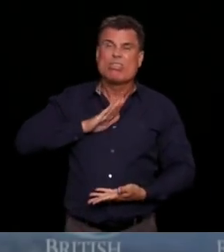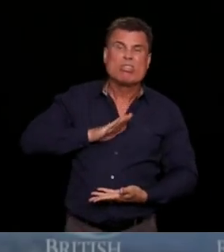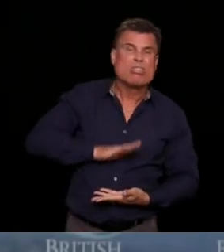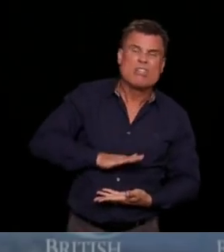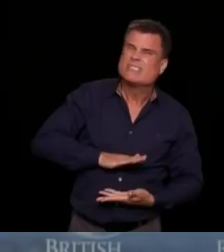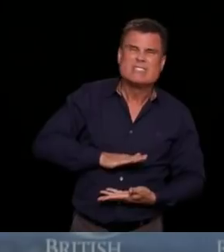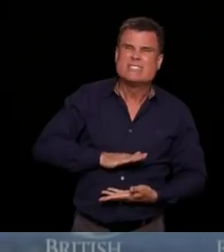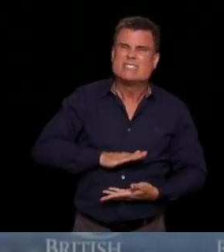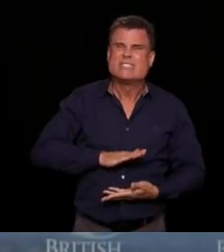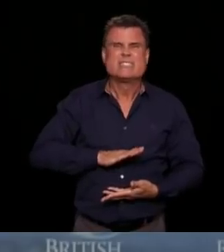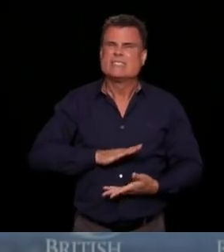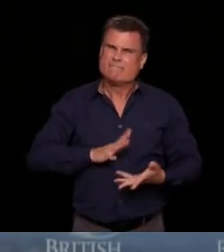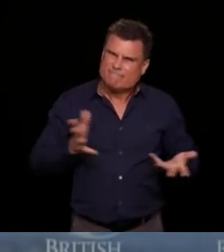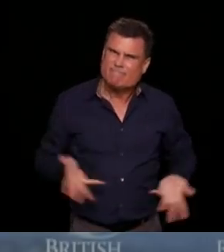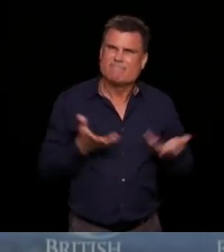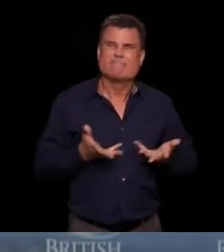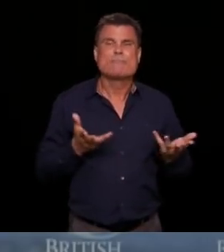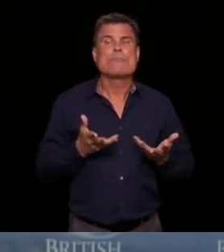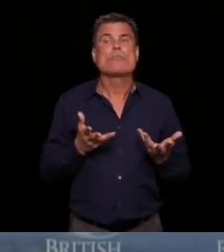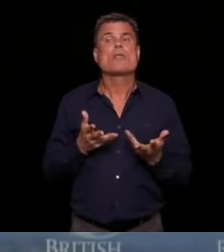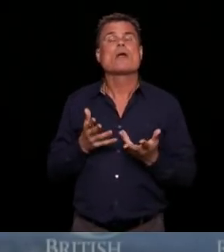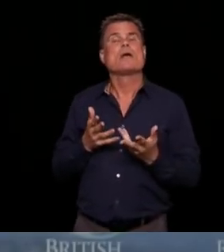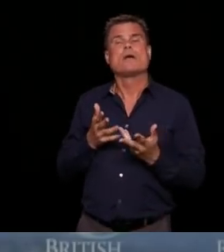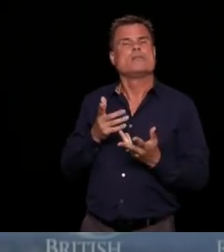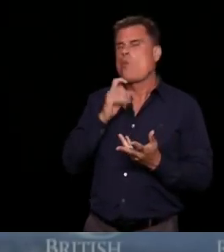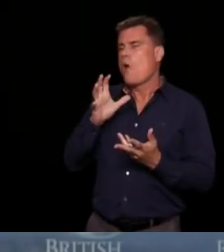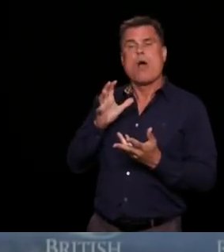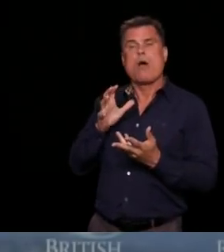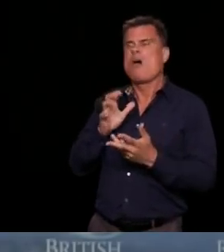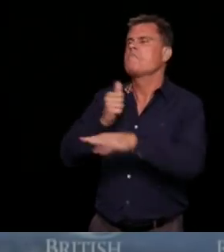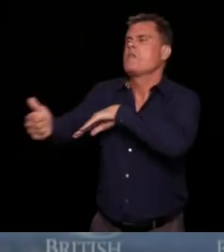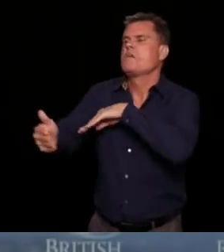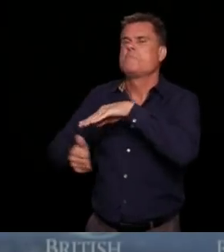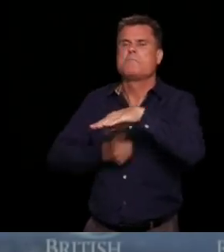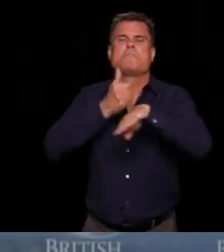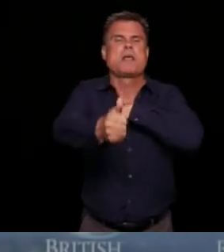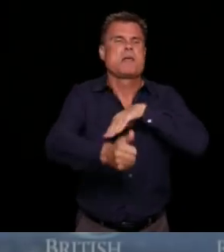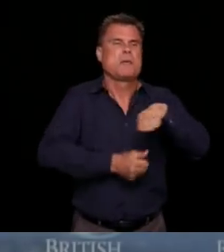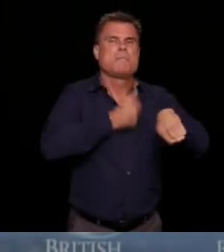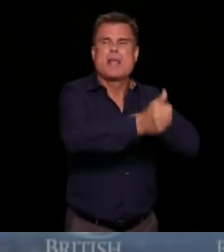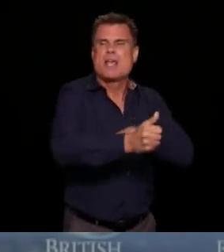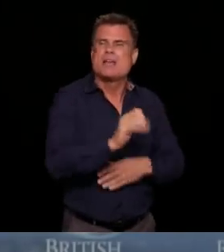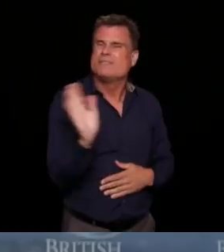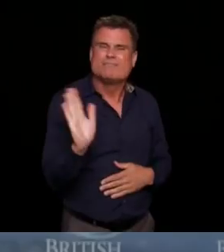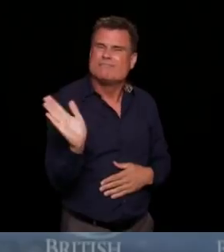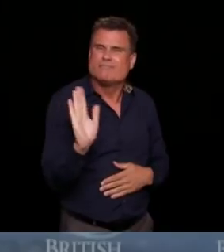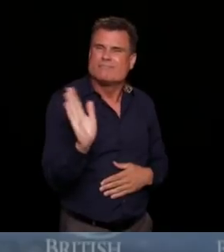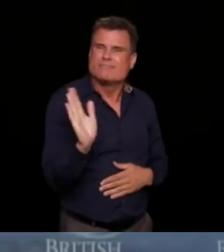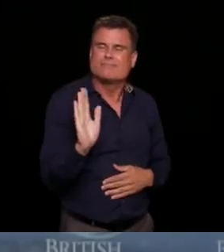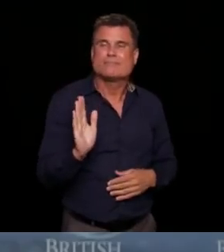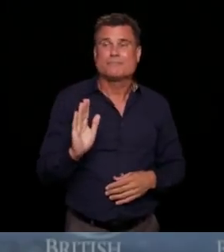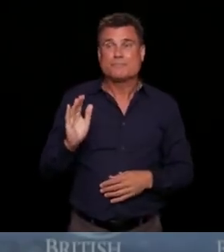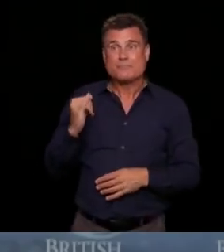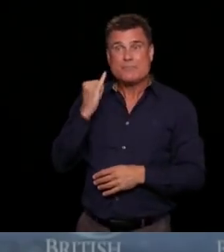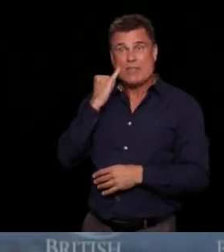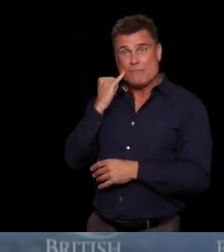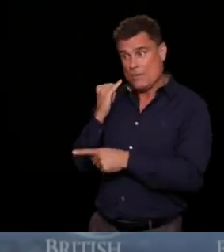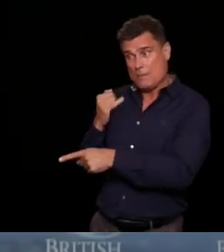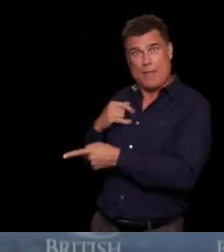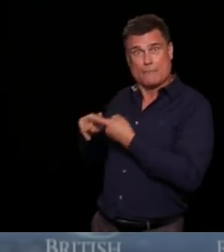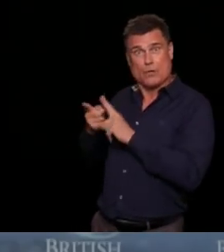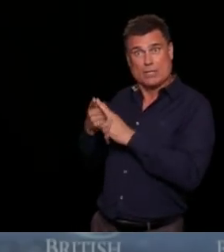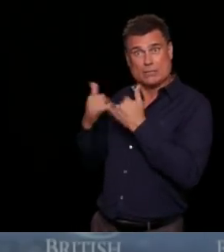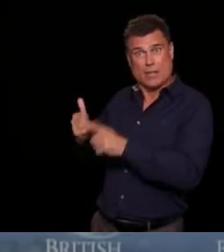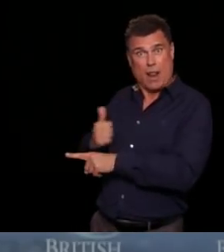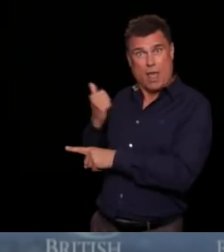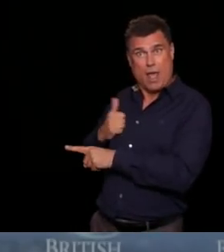costs, blame. And we need to do this because we're going to be dealing with this pandemic for a long time. He'd probably tell us to protect and to